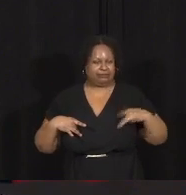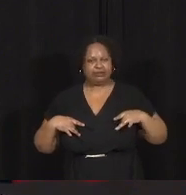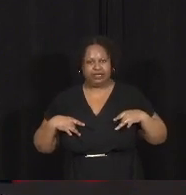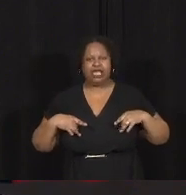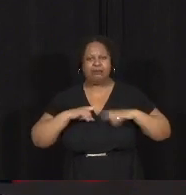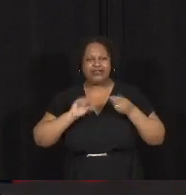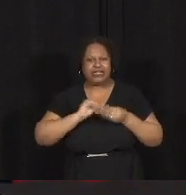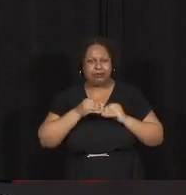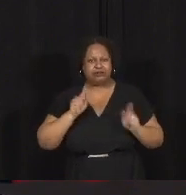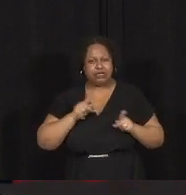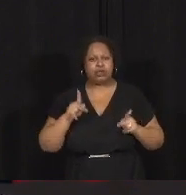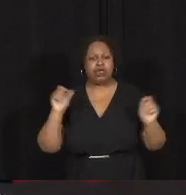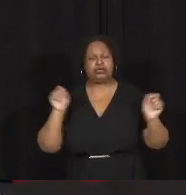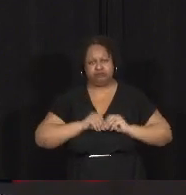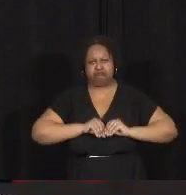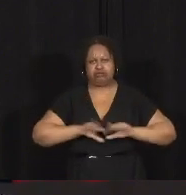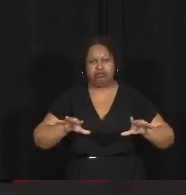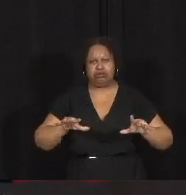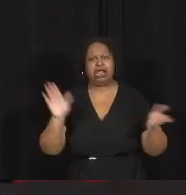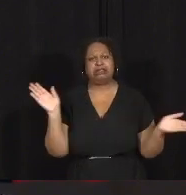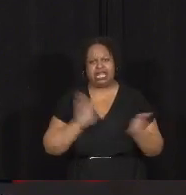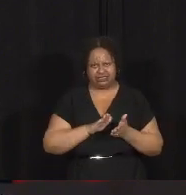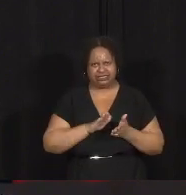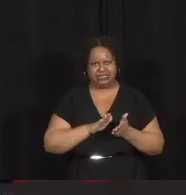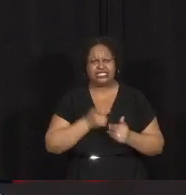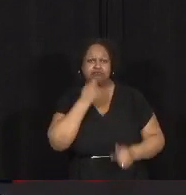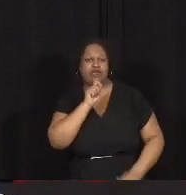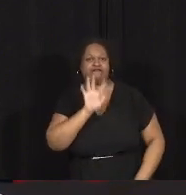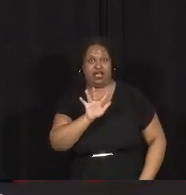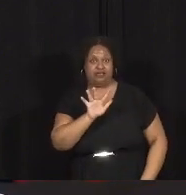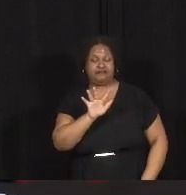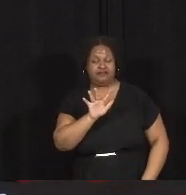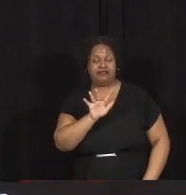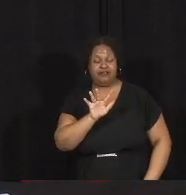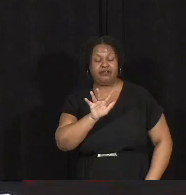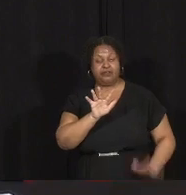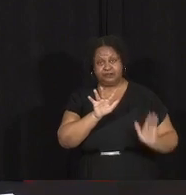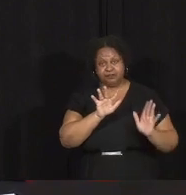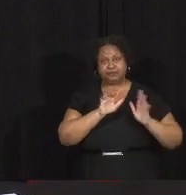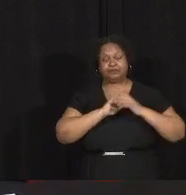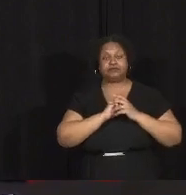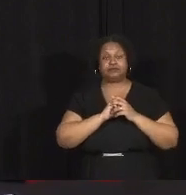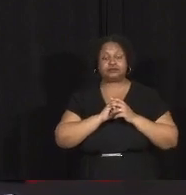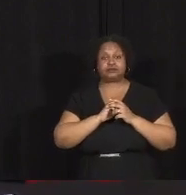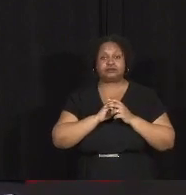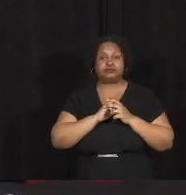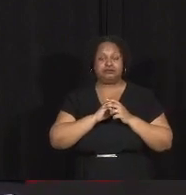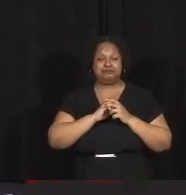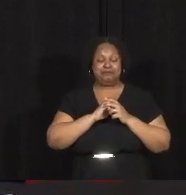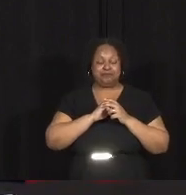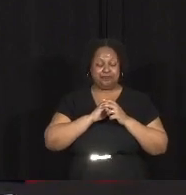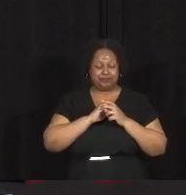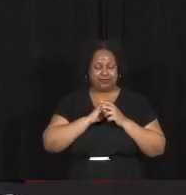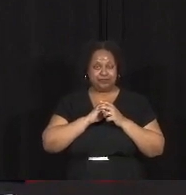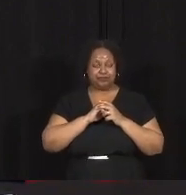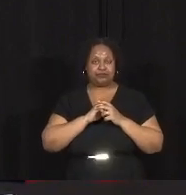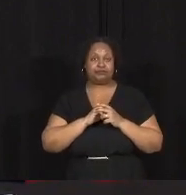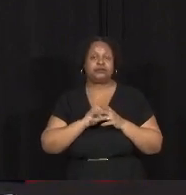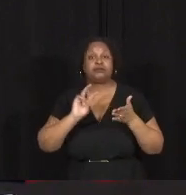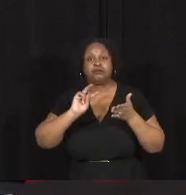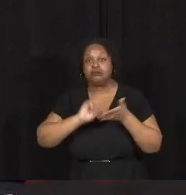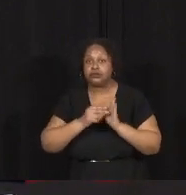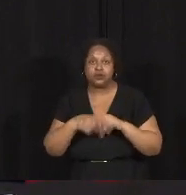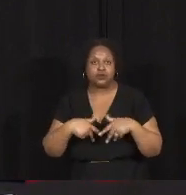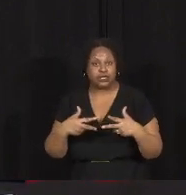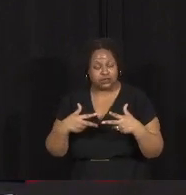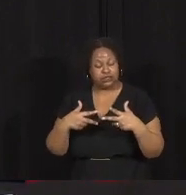than 1, it's 0.5. And of course, what happens then is that the disease begins to